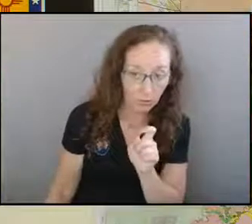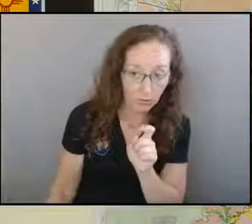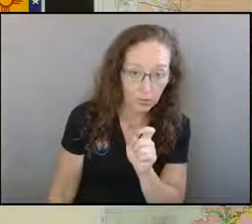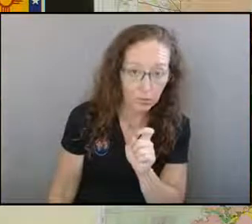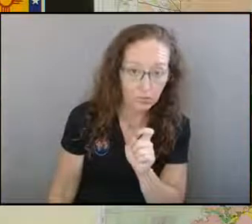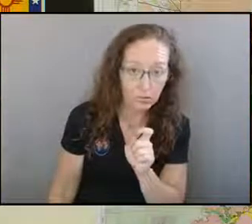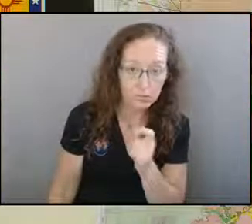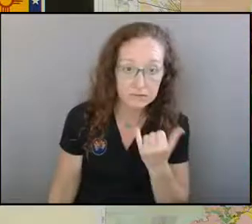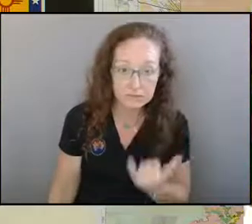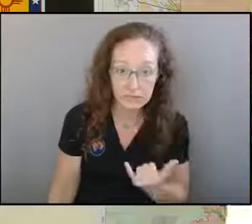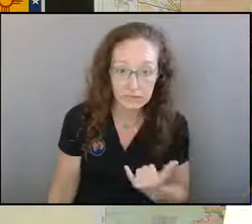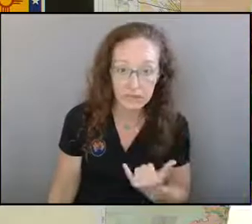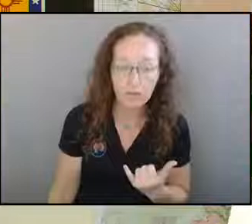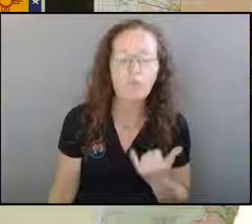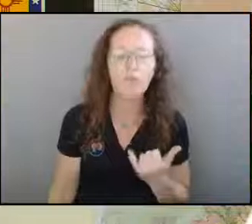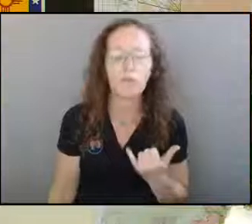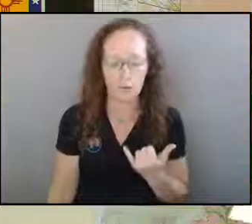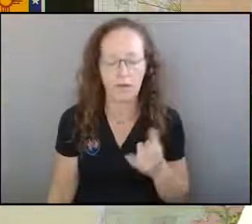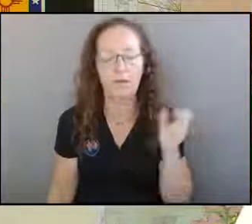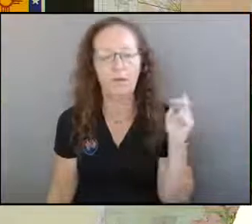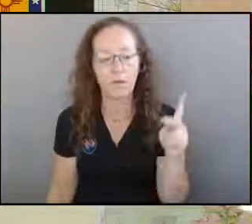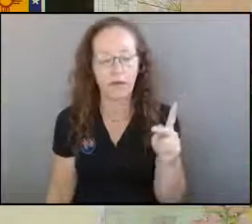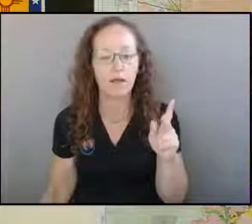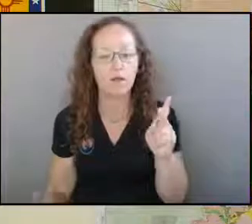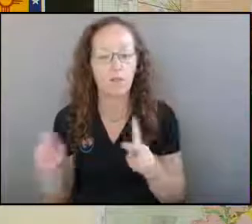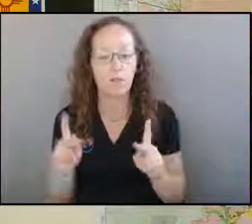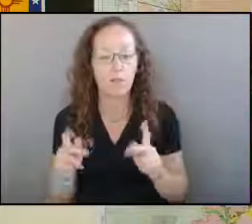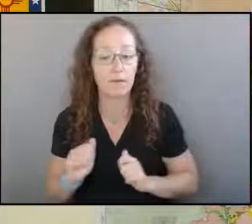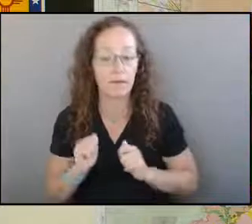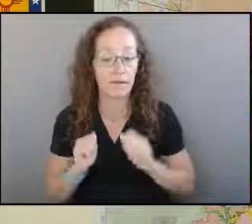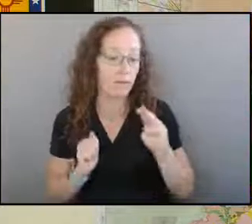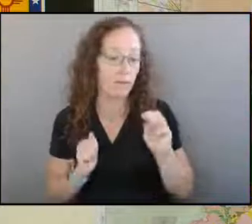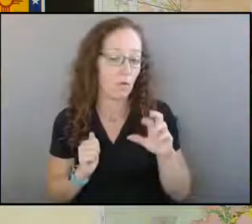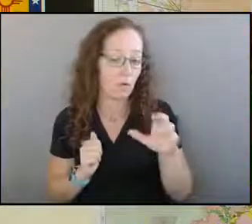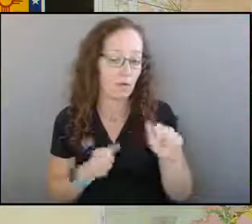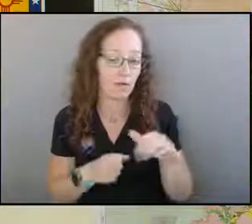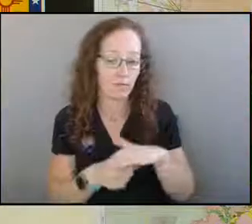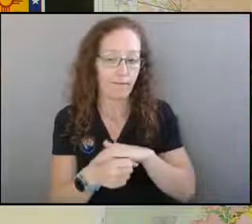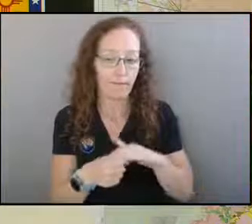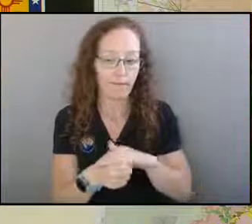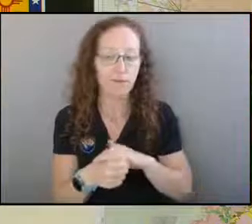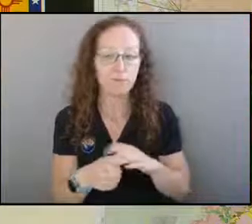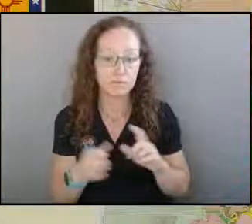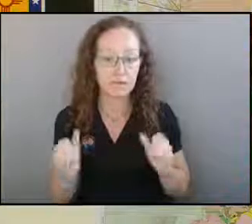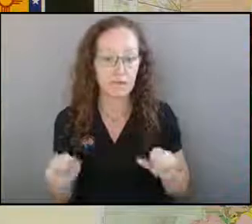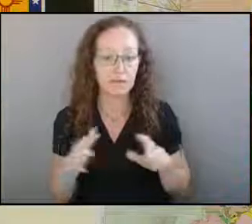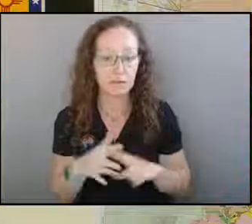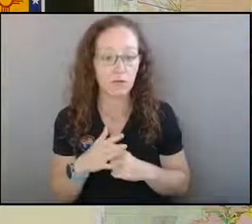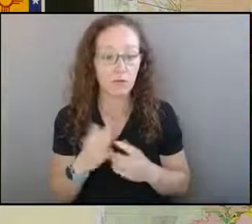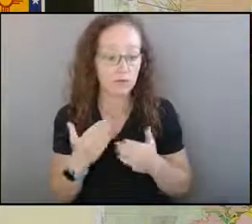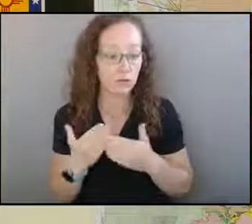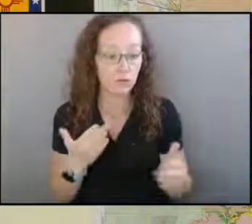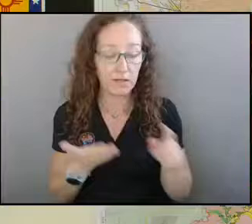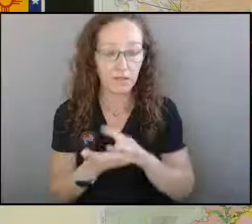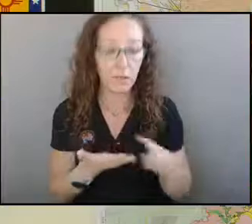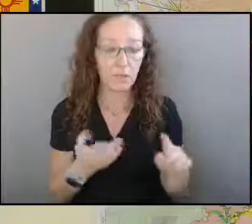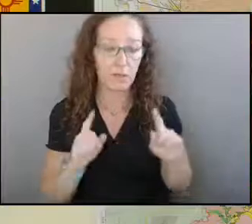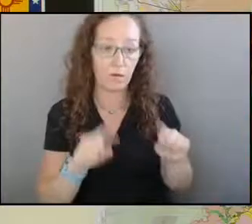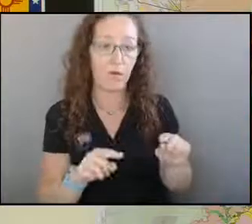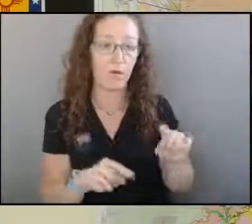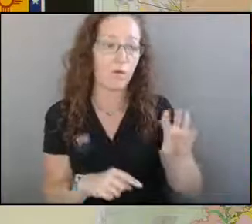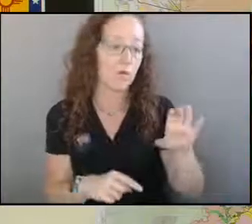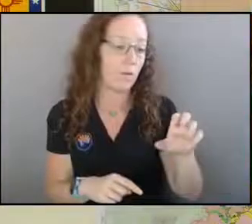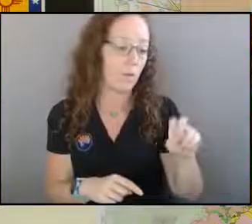Today? Okay. So the people from the MORA area can start, for the rest of the week, they can come to the Buena Vista Fire